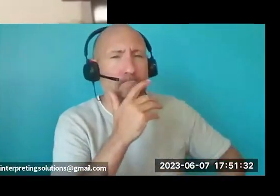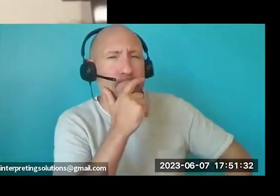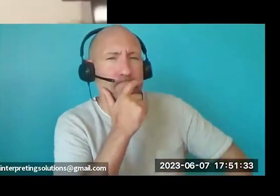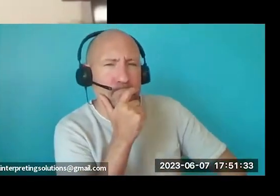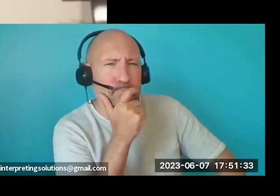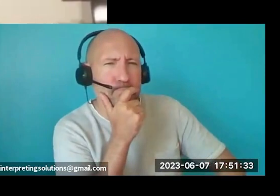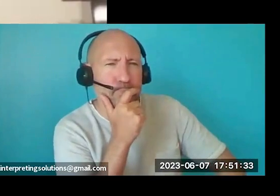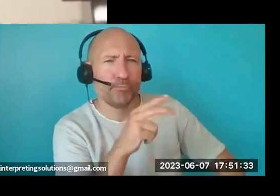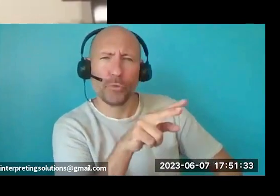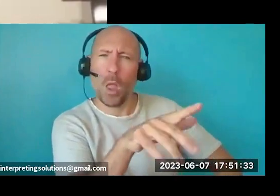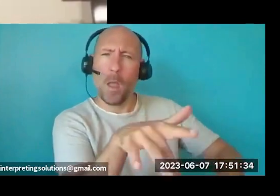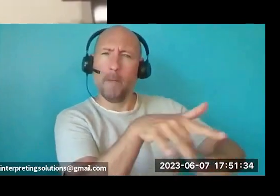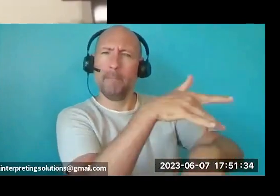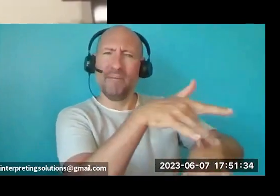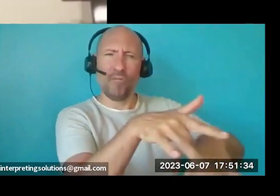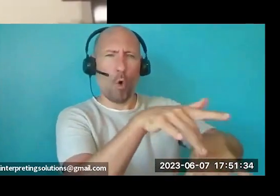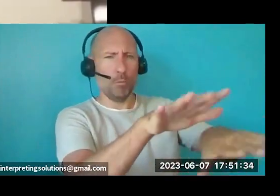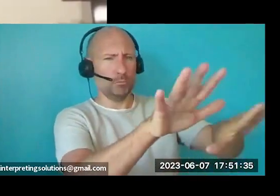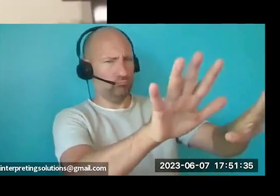the performance is